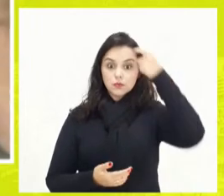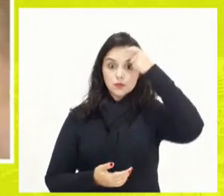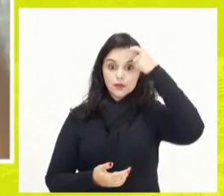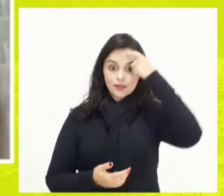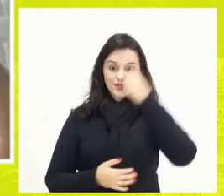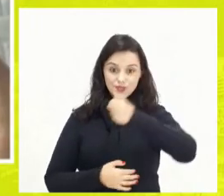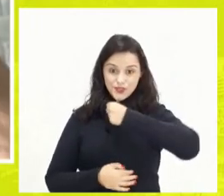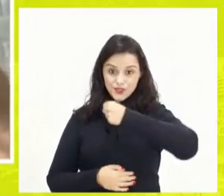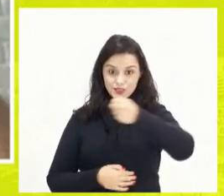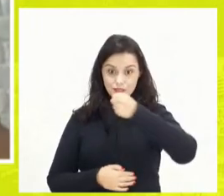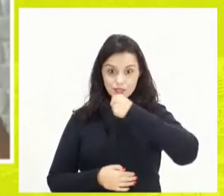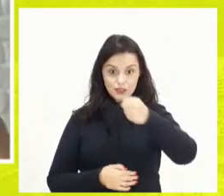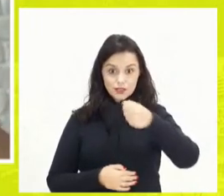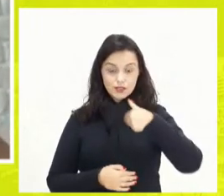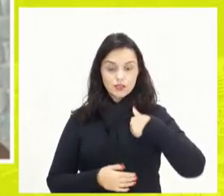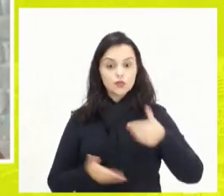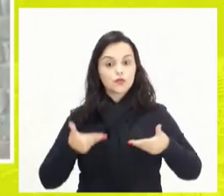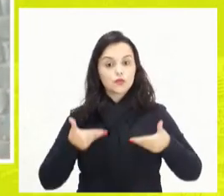was